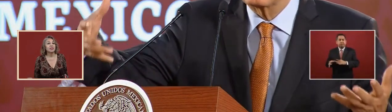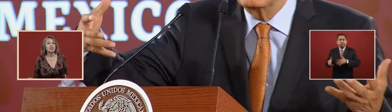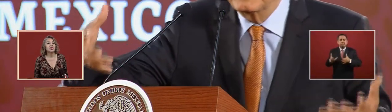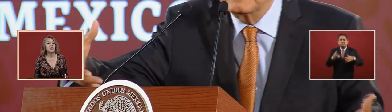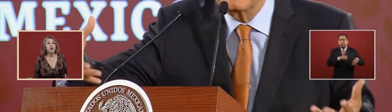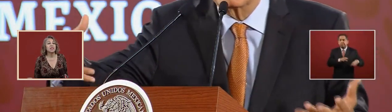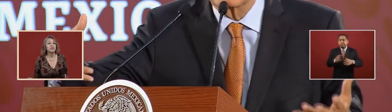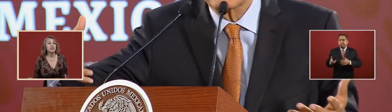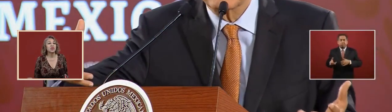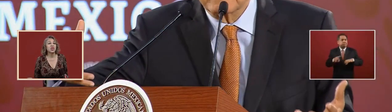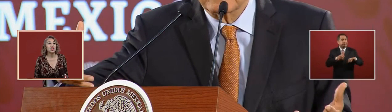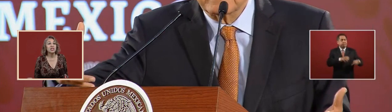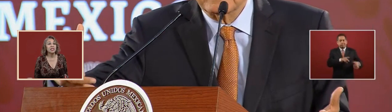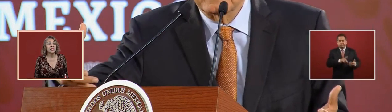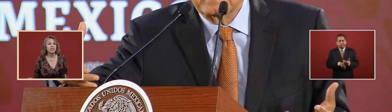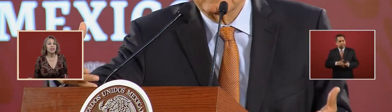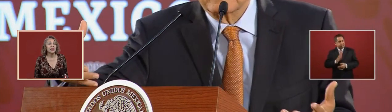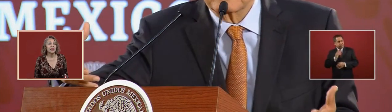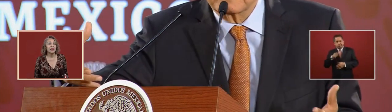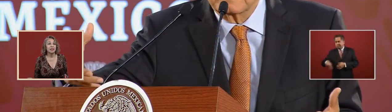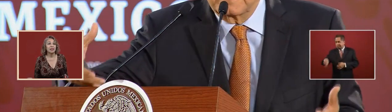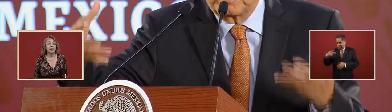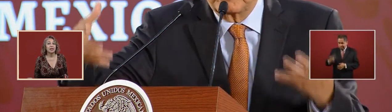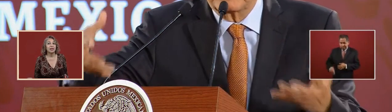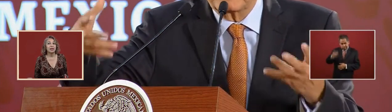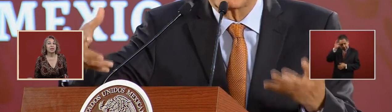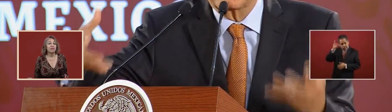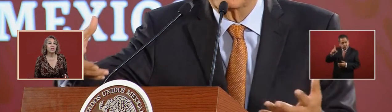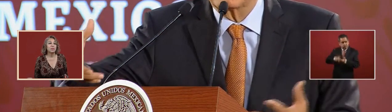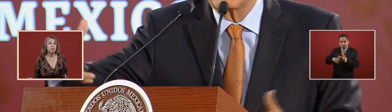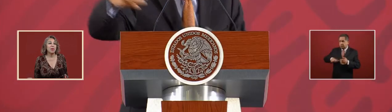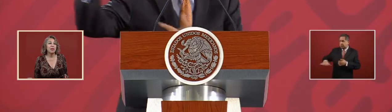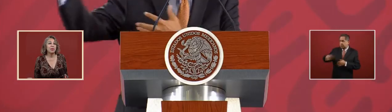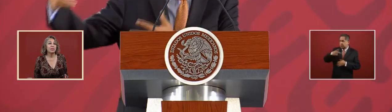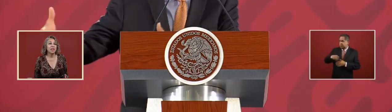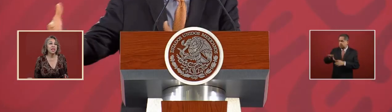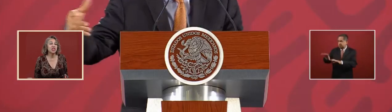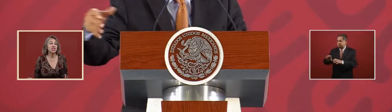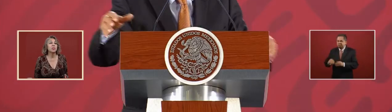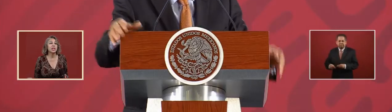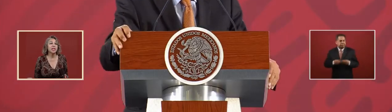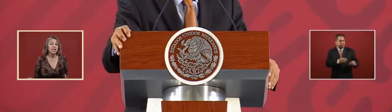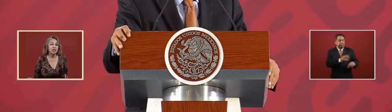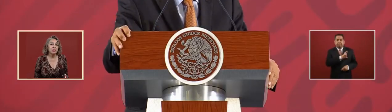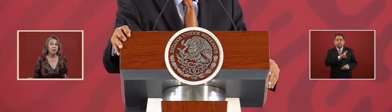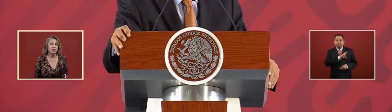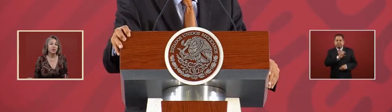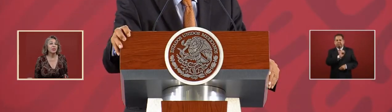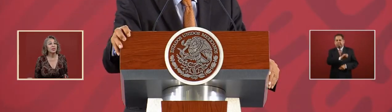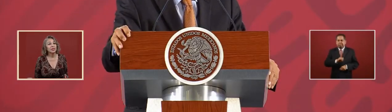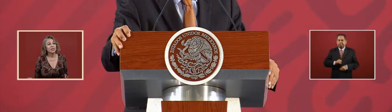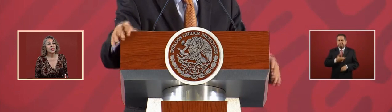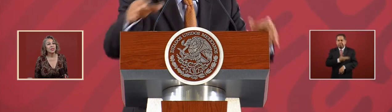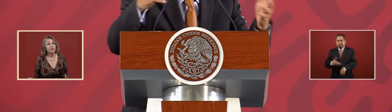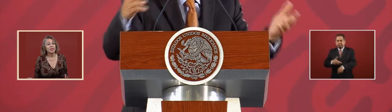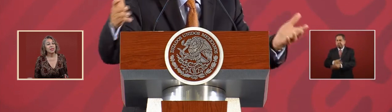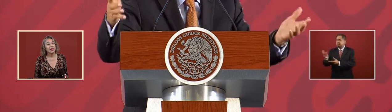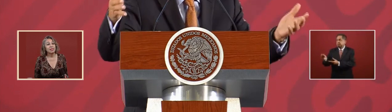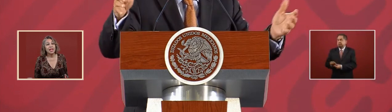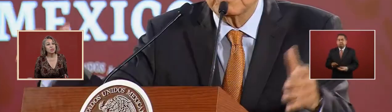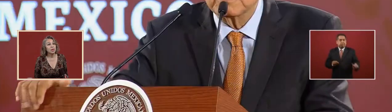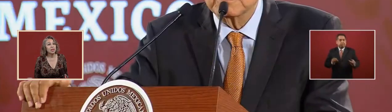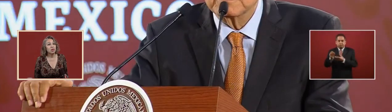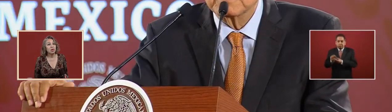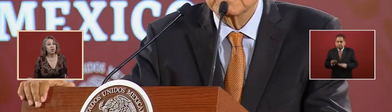trasladar los to bienes transfer the goods del pueblo y de la nación from the people a particular of the nation to particular people. Para eso estaba el